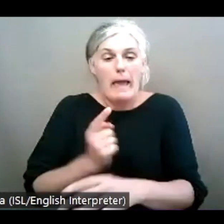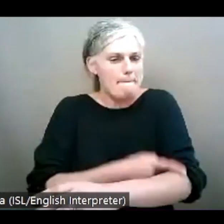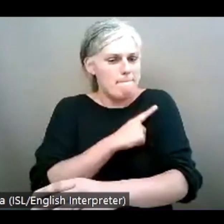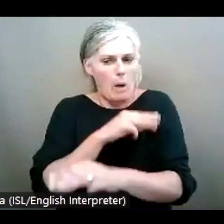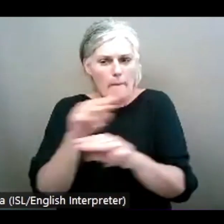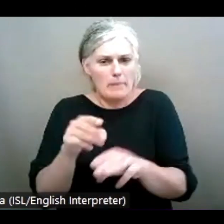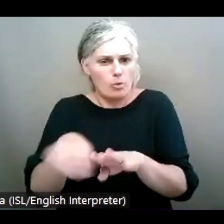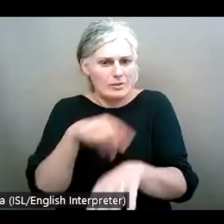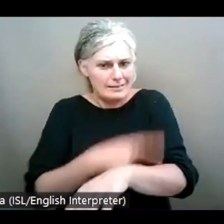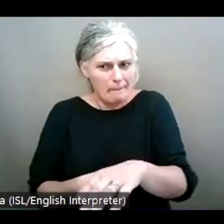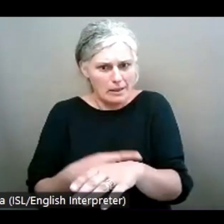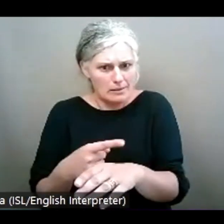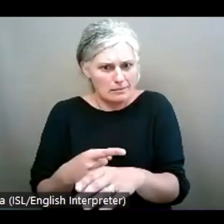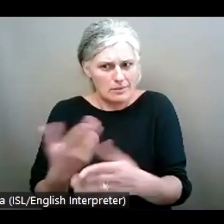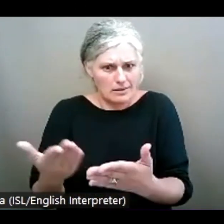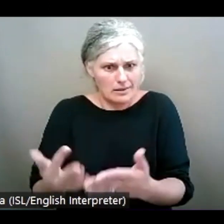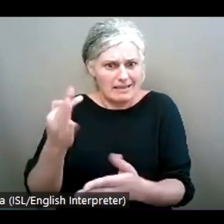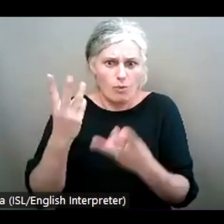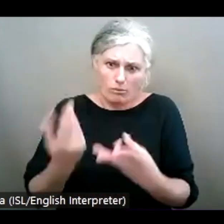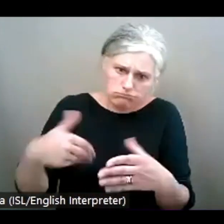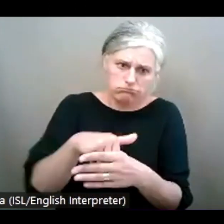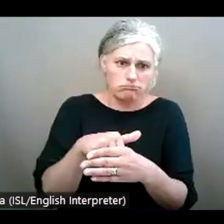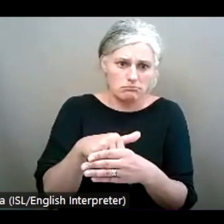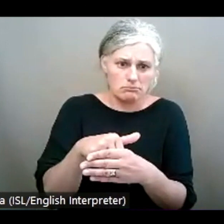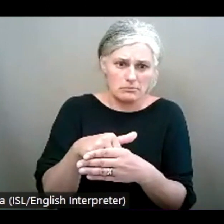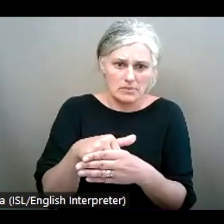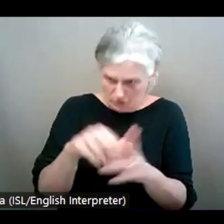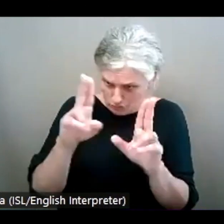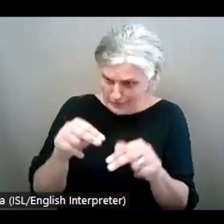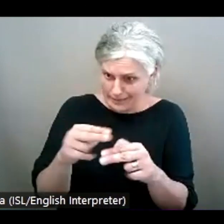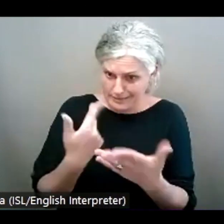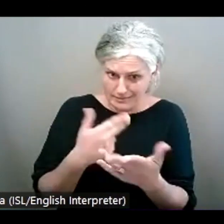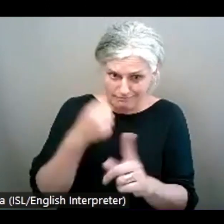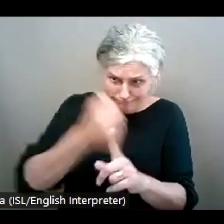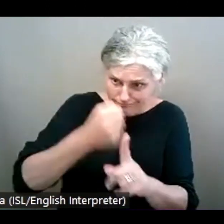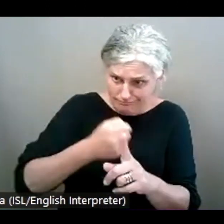into spaces if they want to get involved. Some disabled people don't want to get involved in activism, and